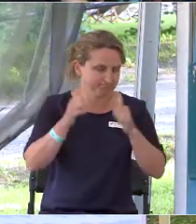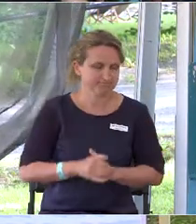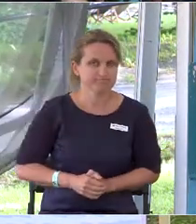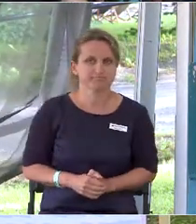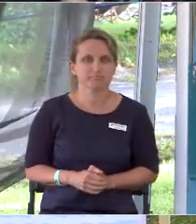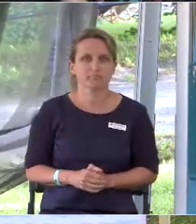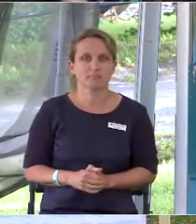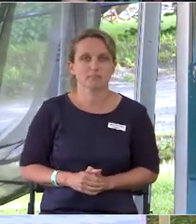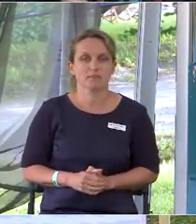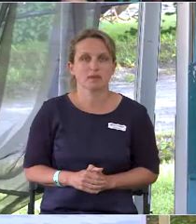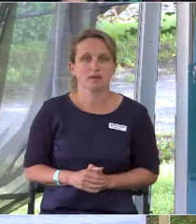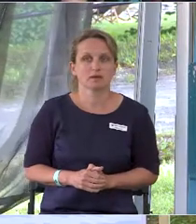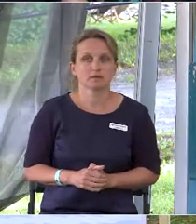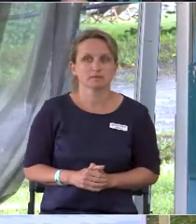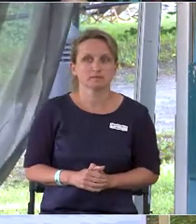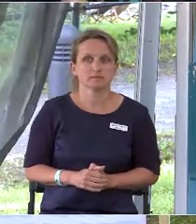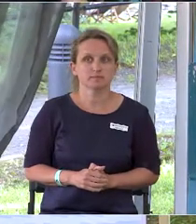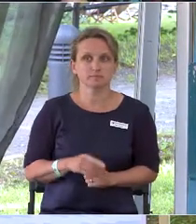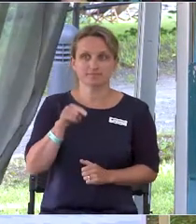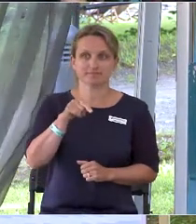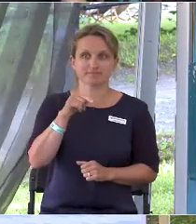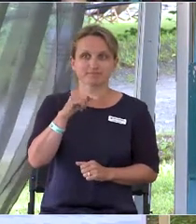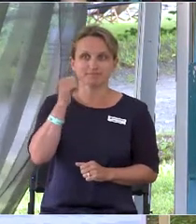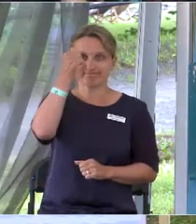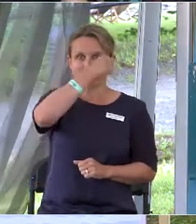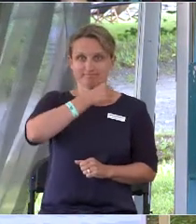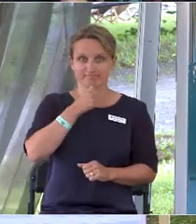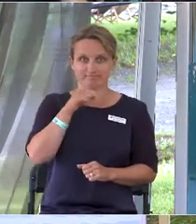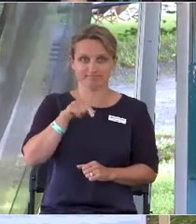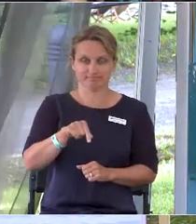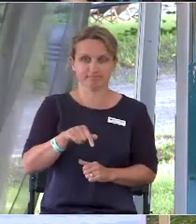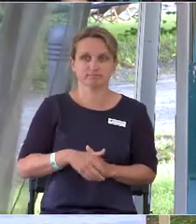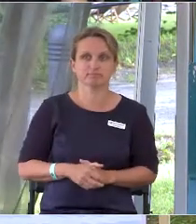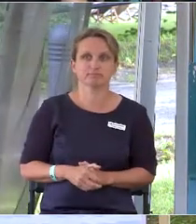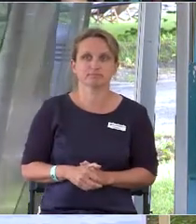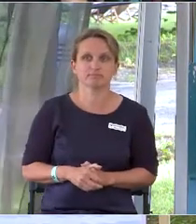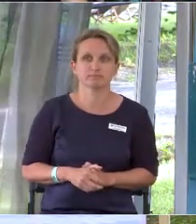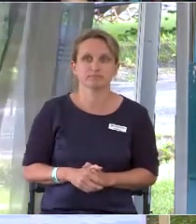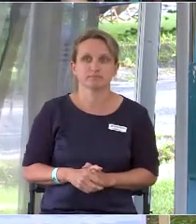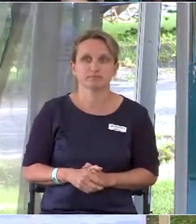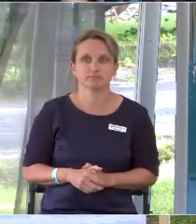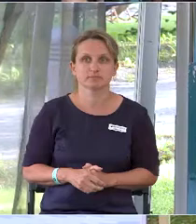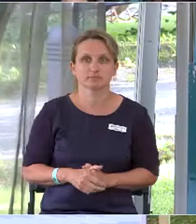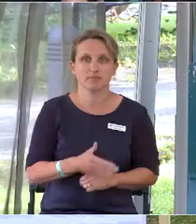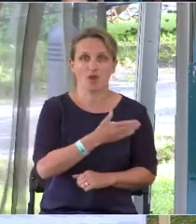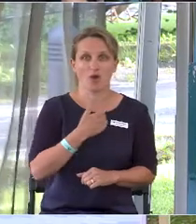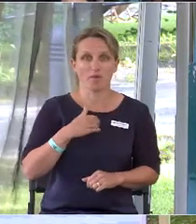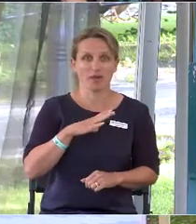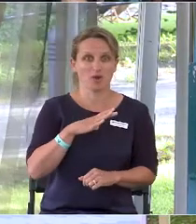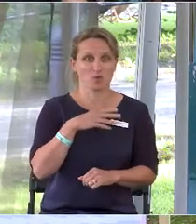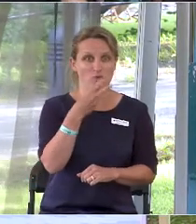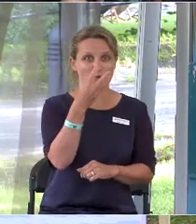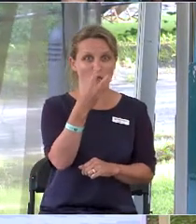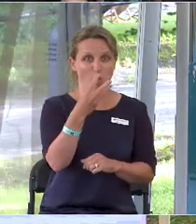really good. And this year we have three panels today